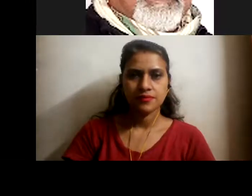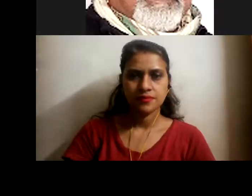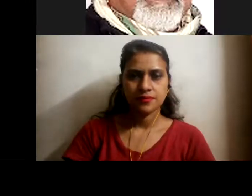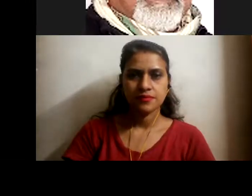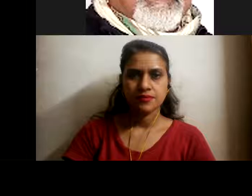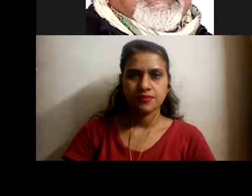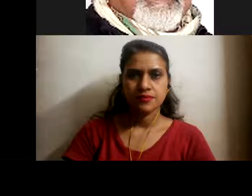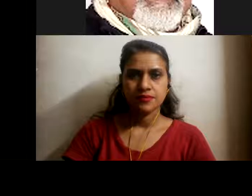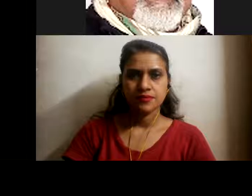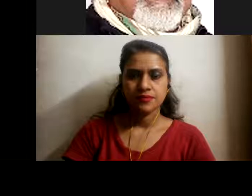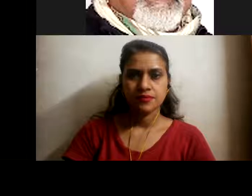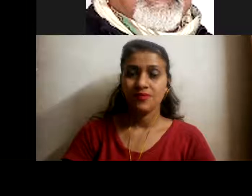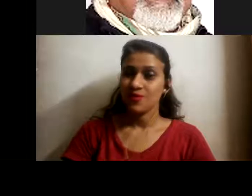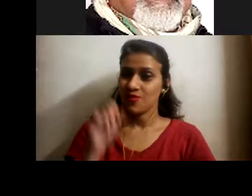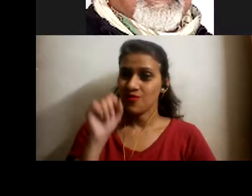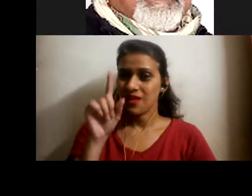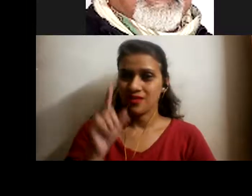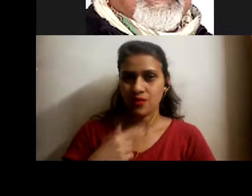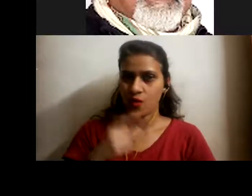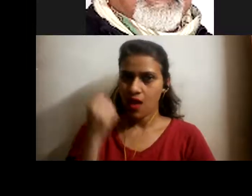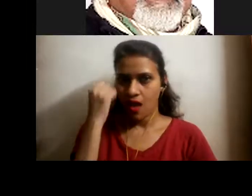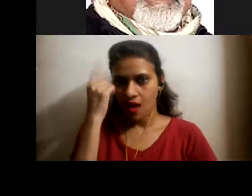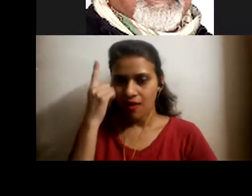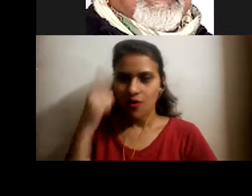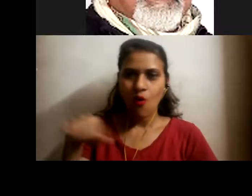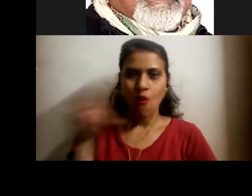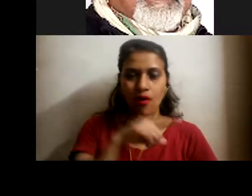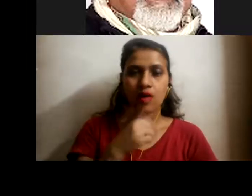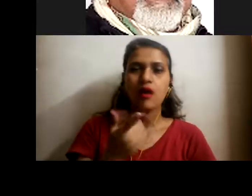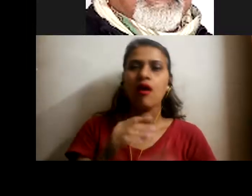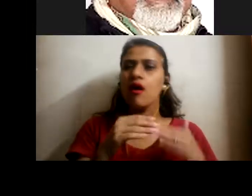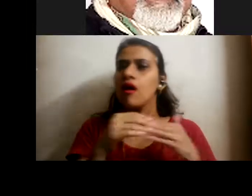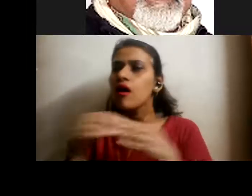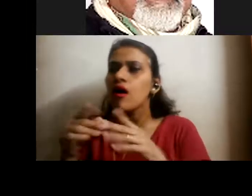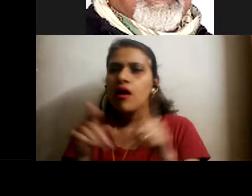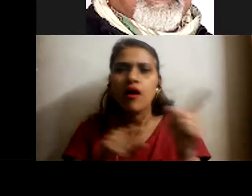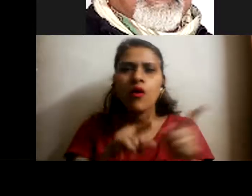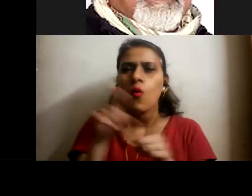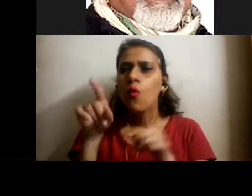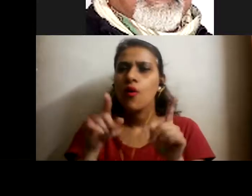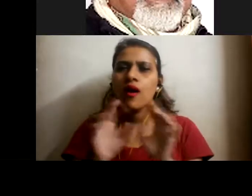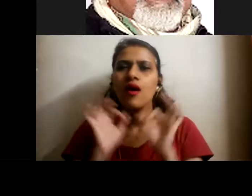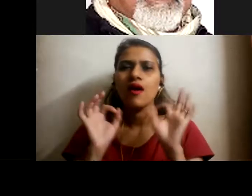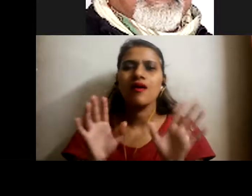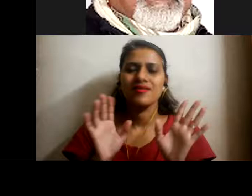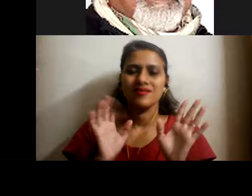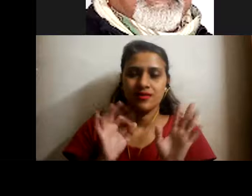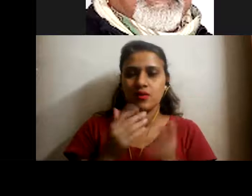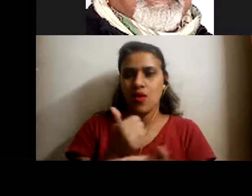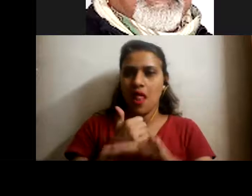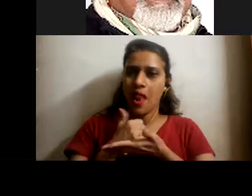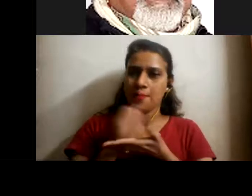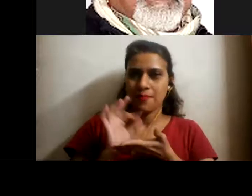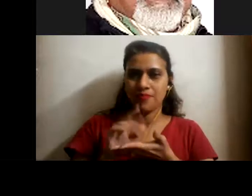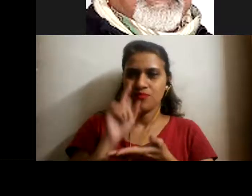So the first one we saw how to navigate. Now we will take, we just downloaded Selvi versus State of Karnataka,